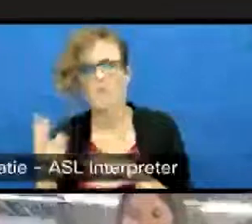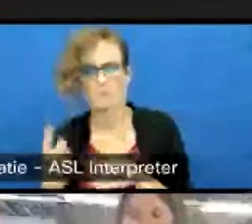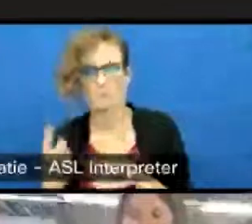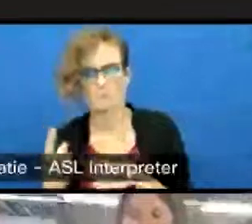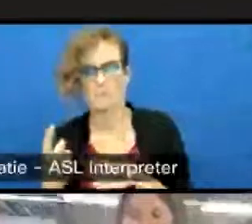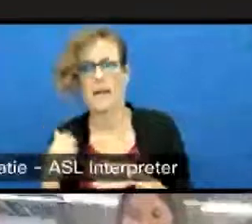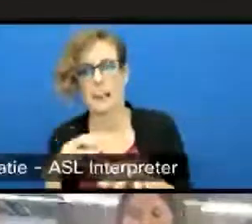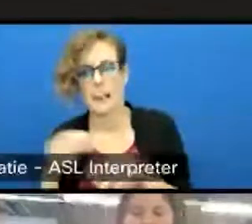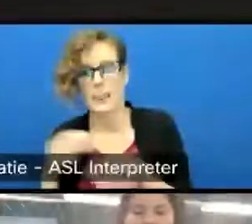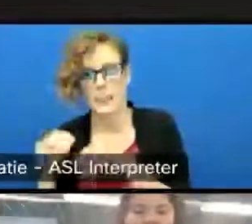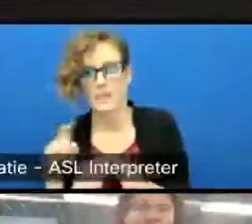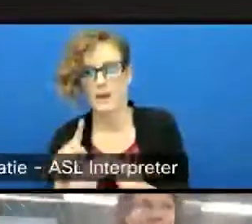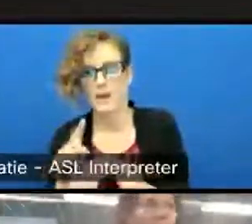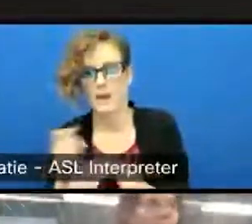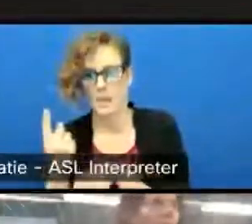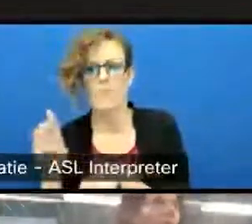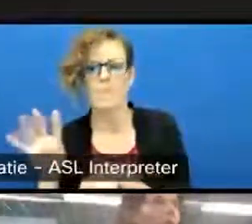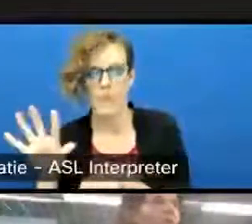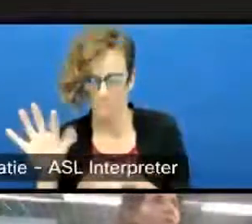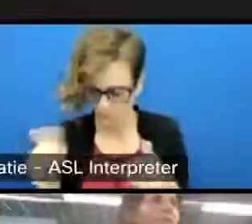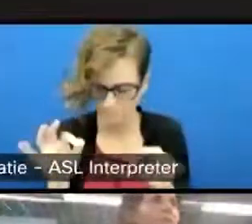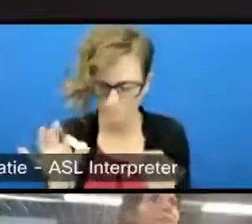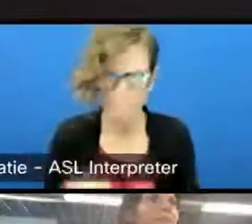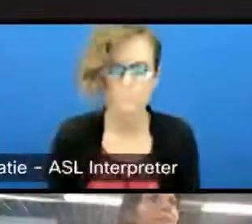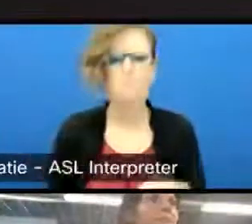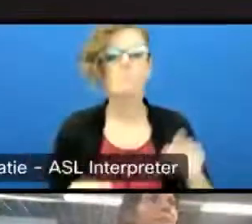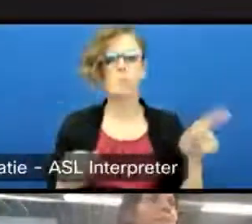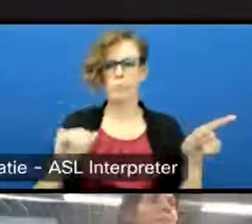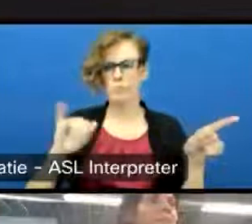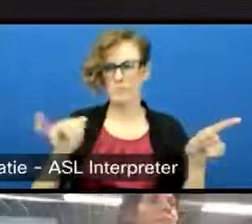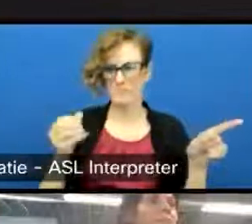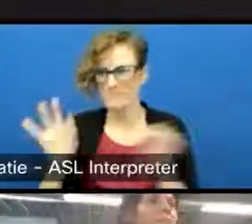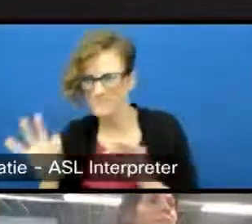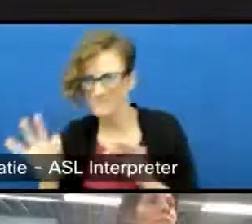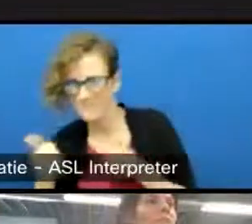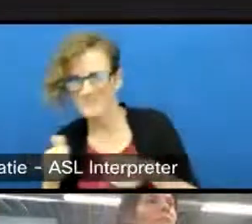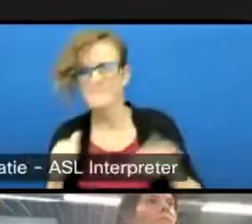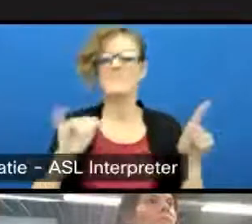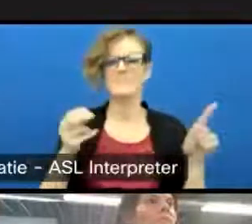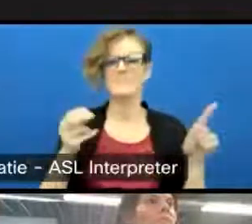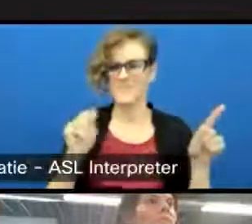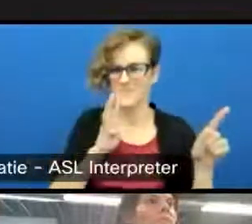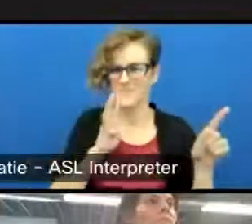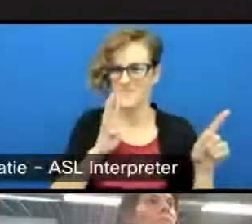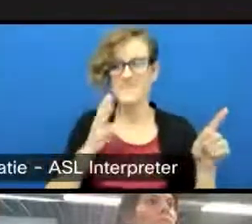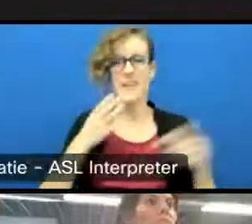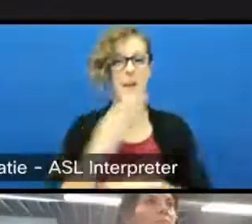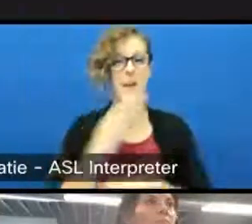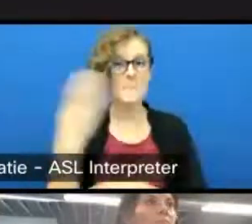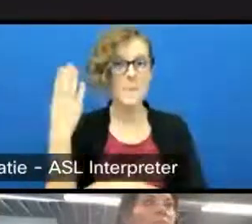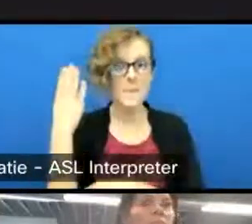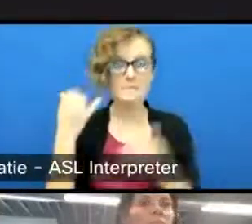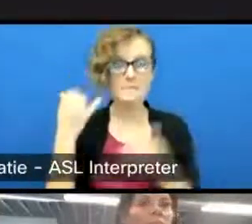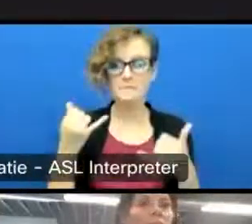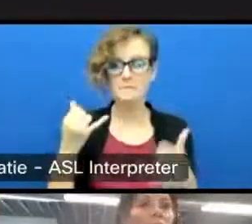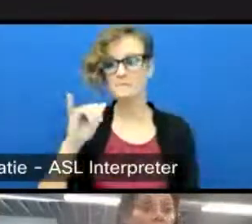All right, good morning, folks. Today is September 16th, 2022. My name is John Decker, the